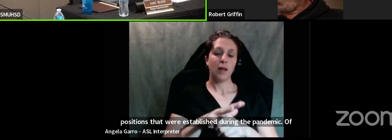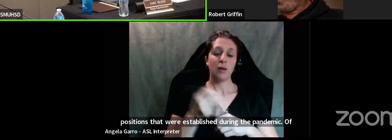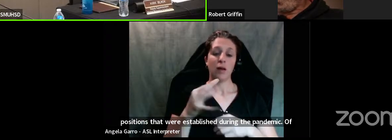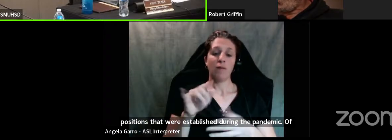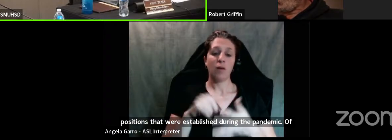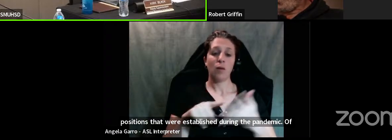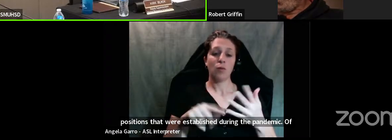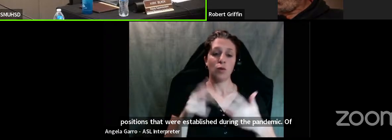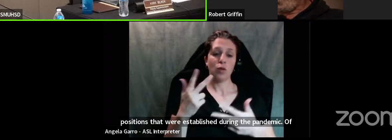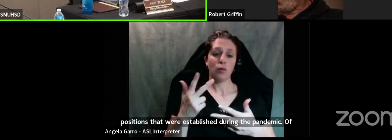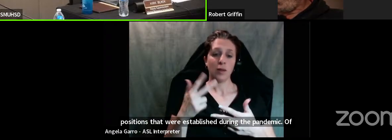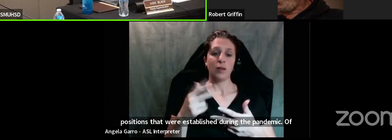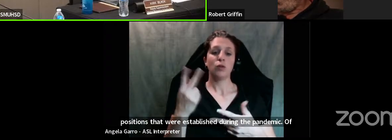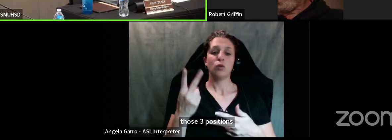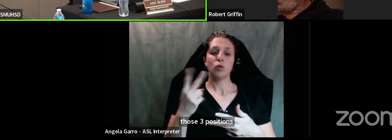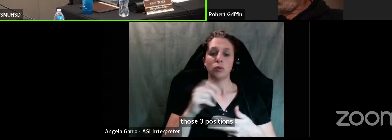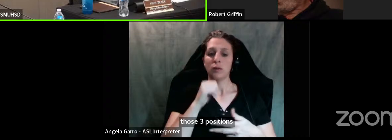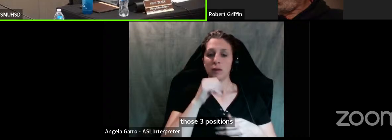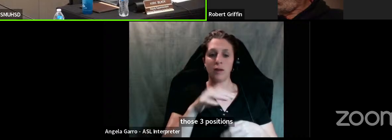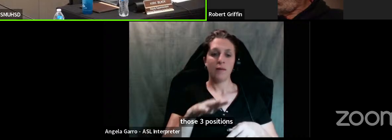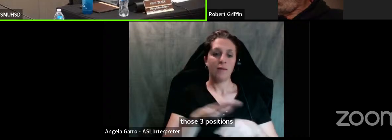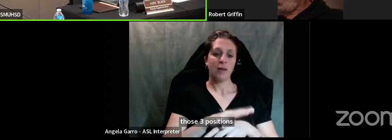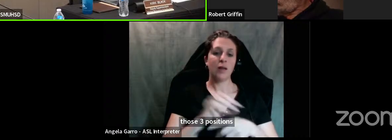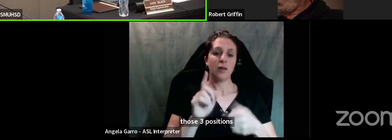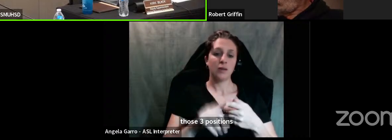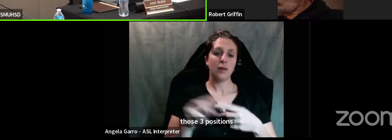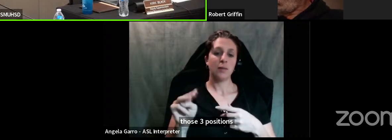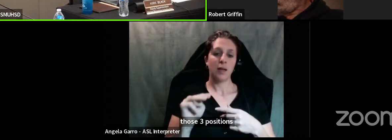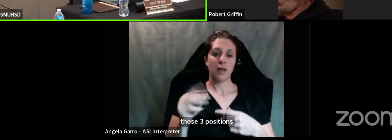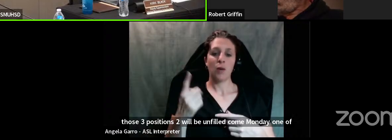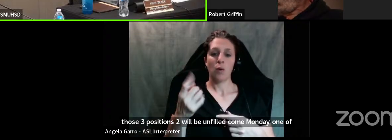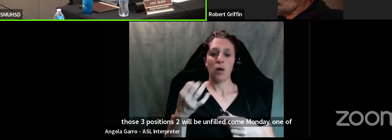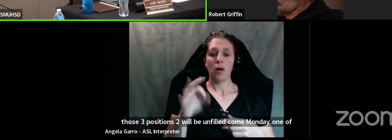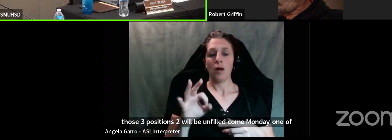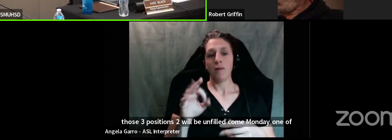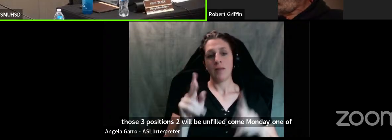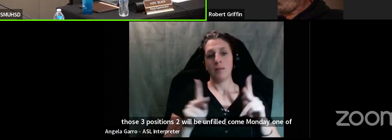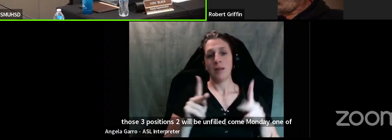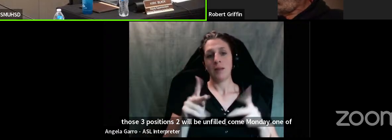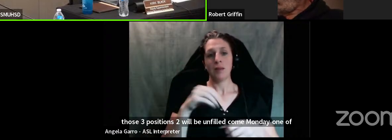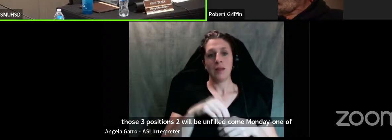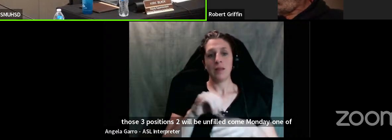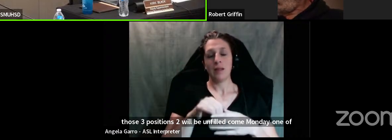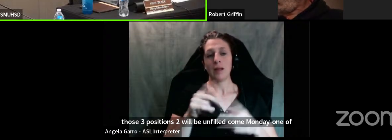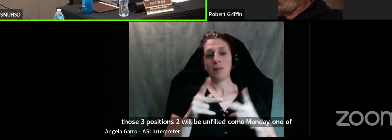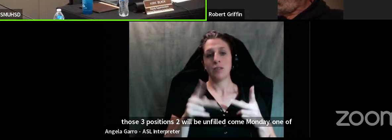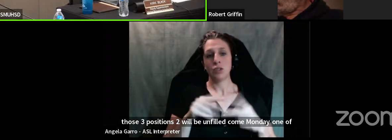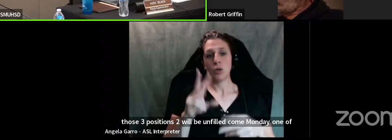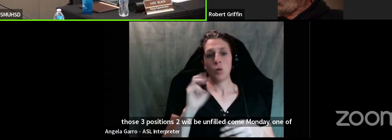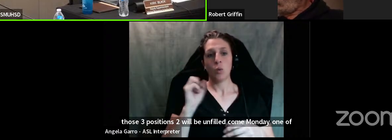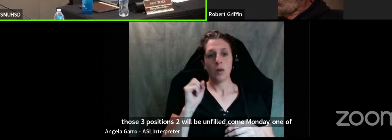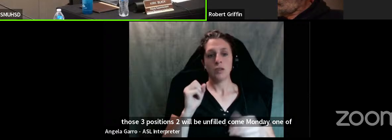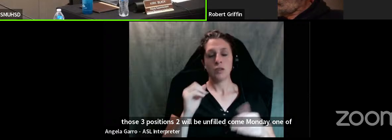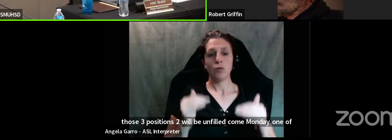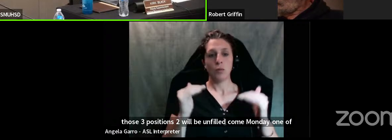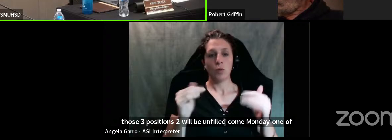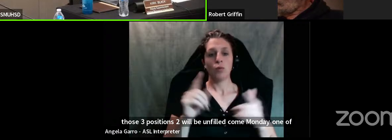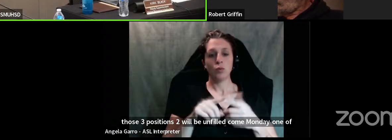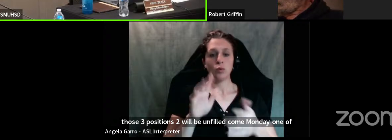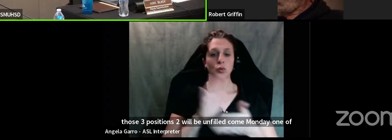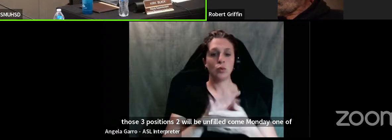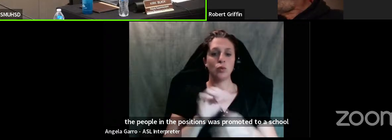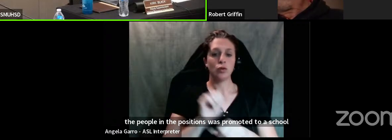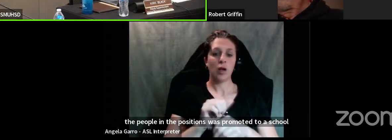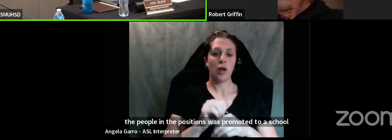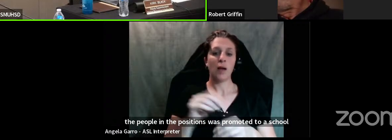positions, 2 will be unfilled come Monday. One of the people in the position was promoted to a school job at